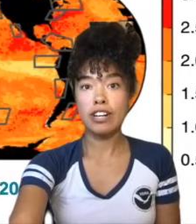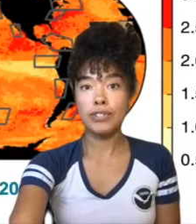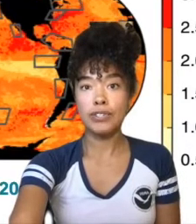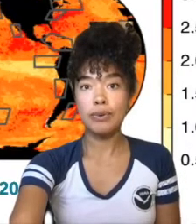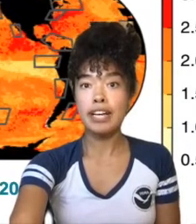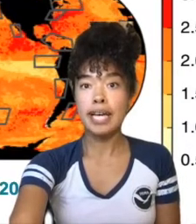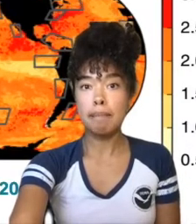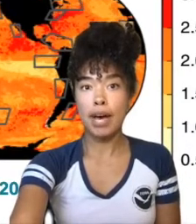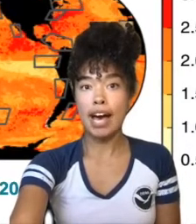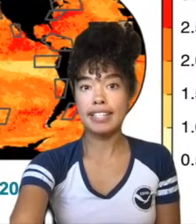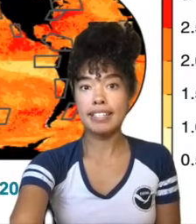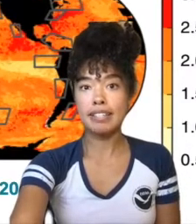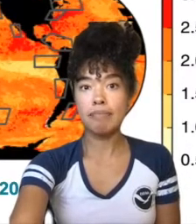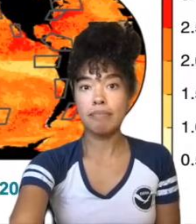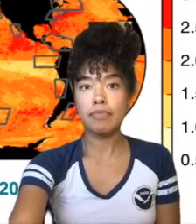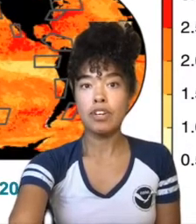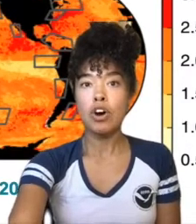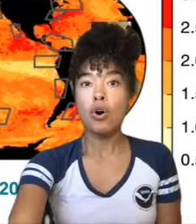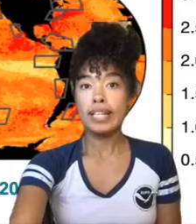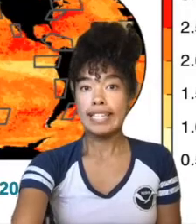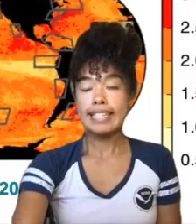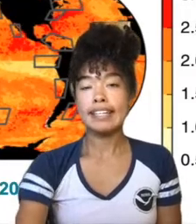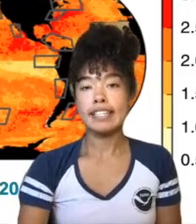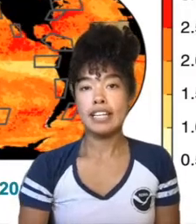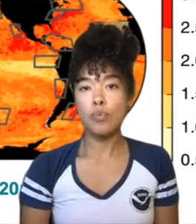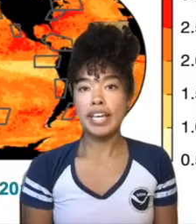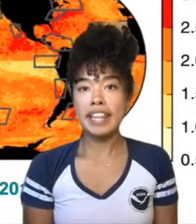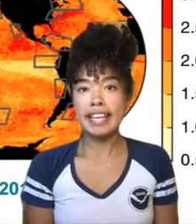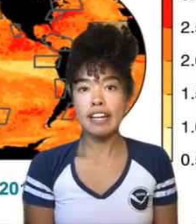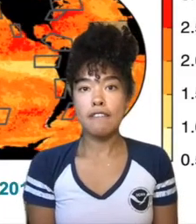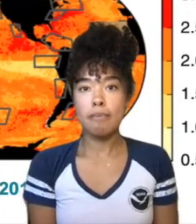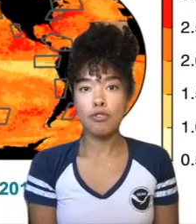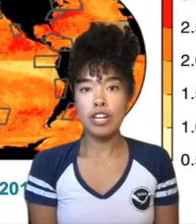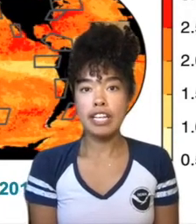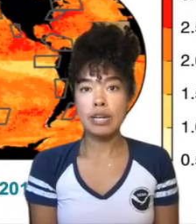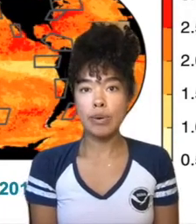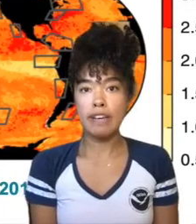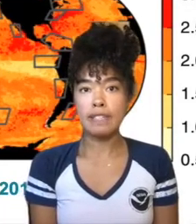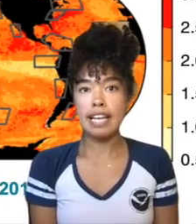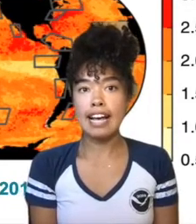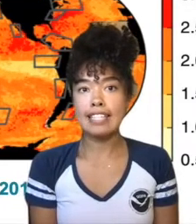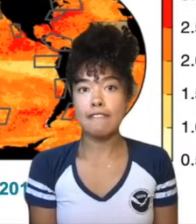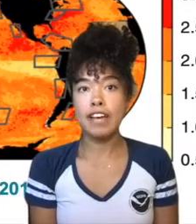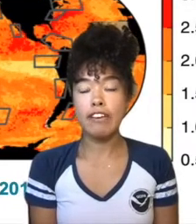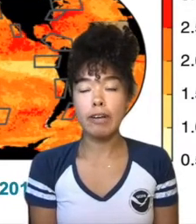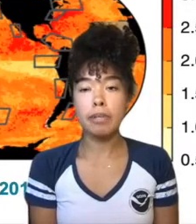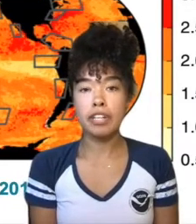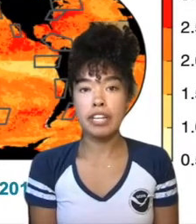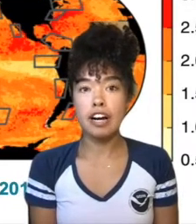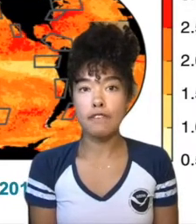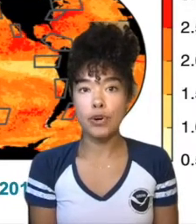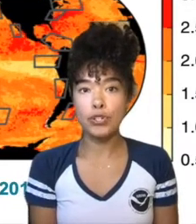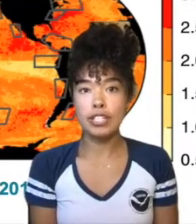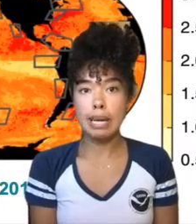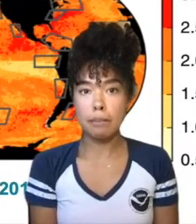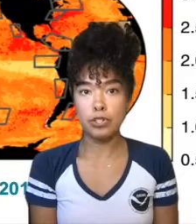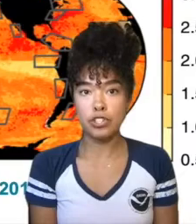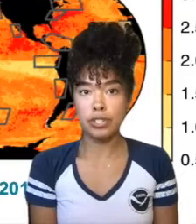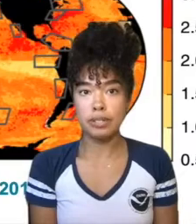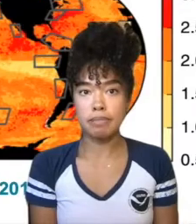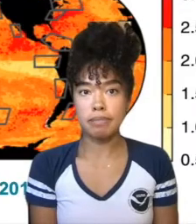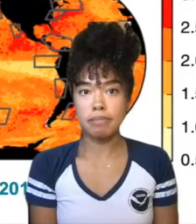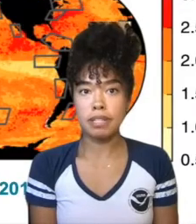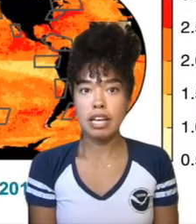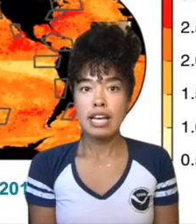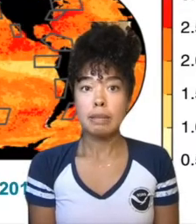amongst also impacts. Holistically, we can think of marine heat waves as the variability of ocean